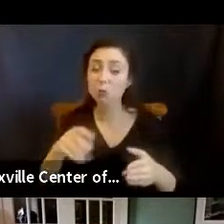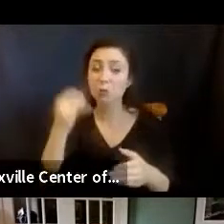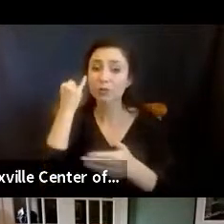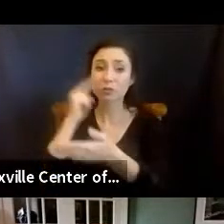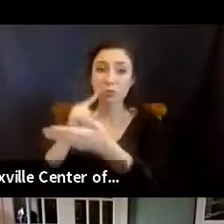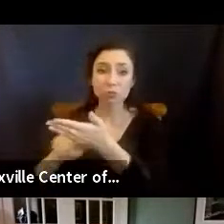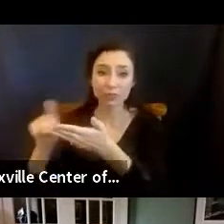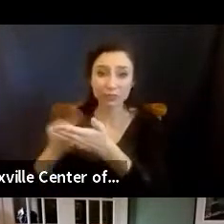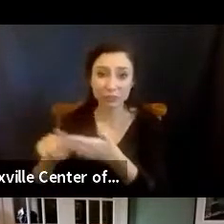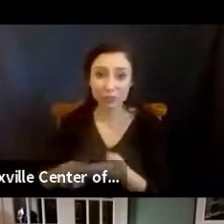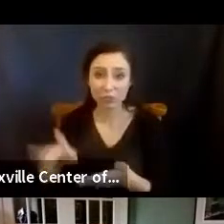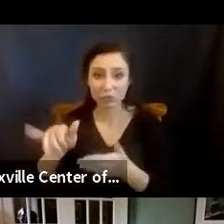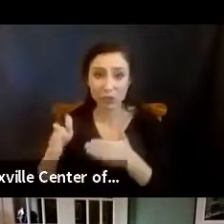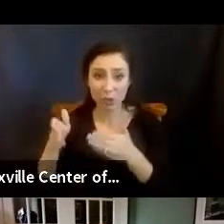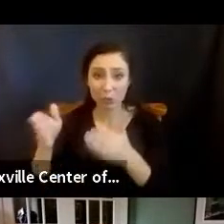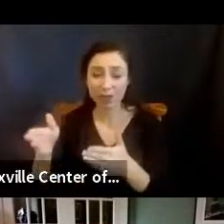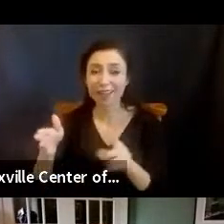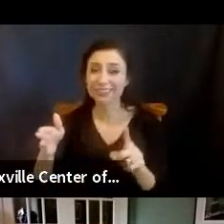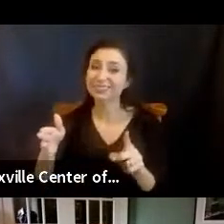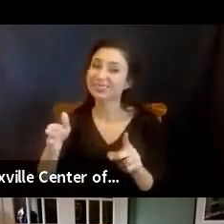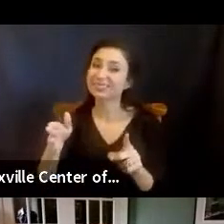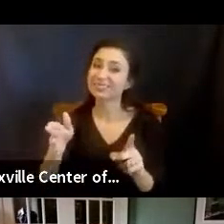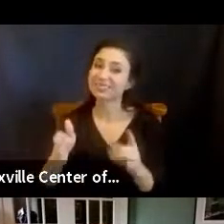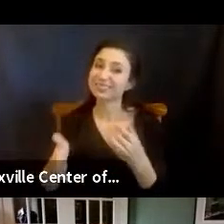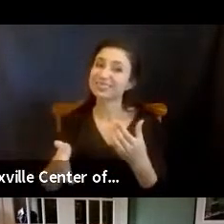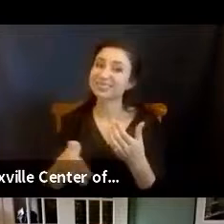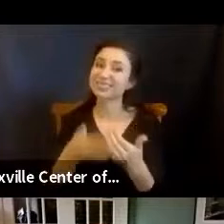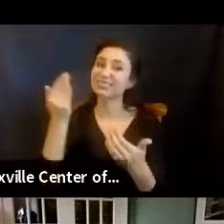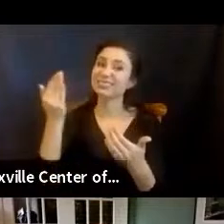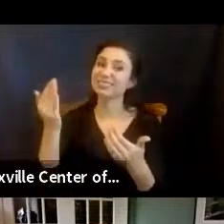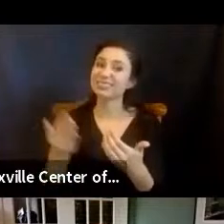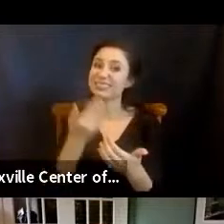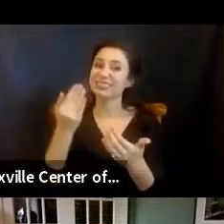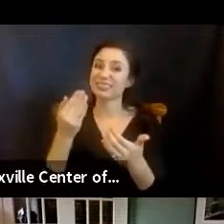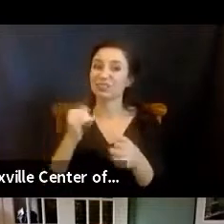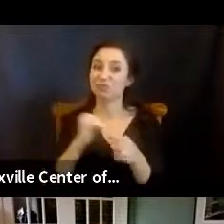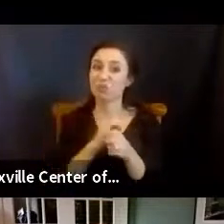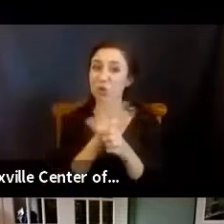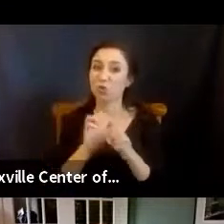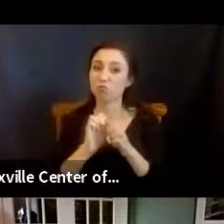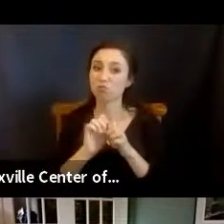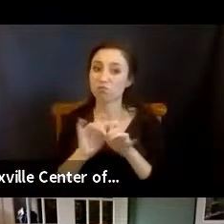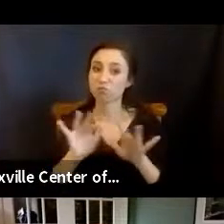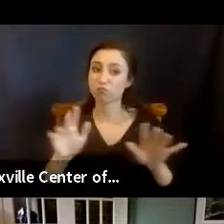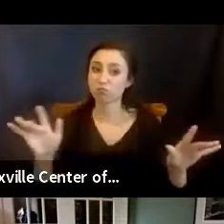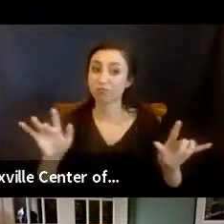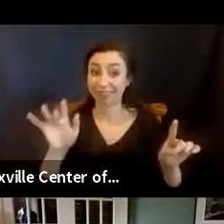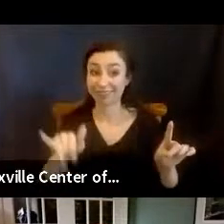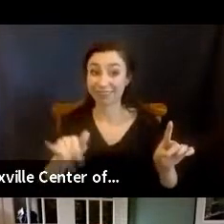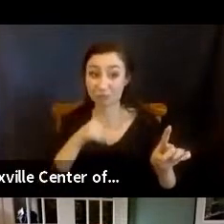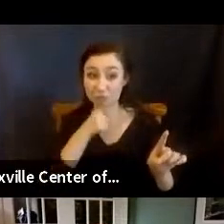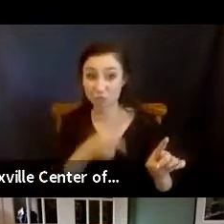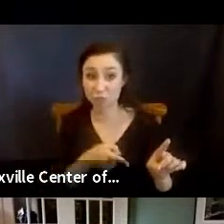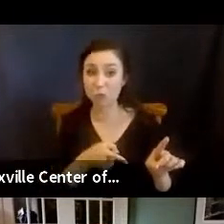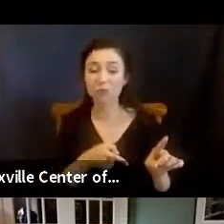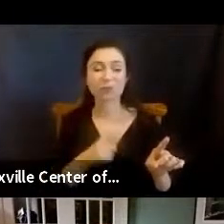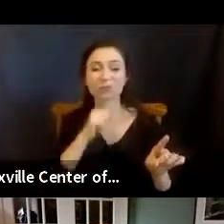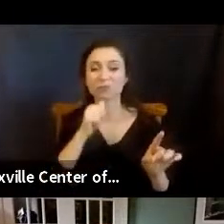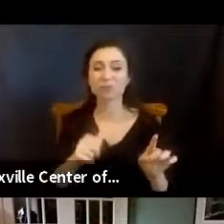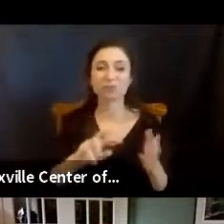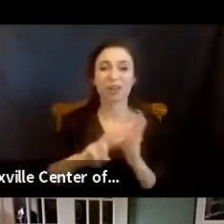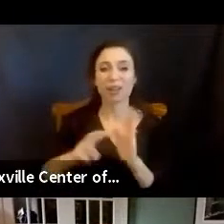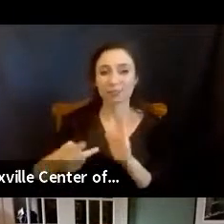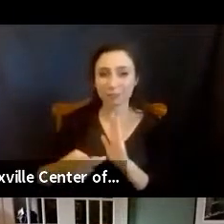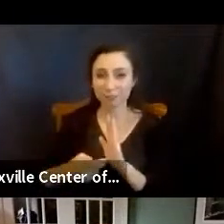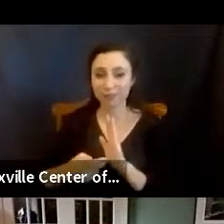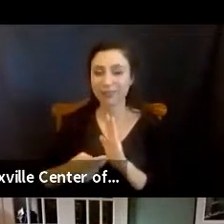has been described, that it's very easy to spread. That still seems to be true. Now, what it doesn't speak to is what's called the